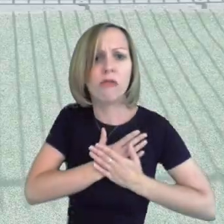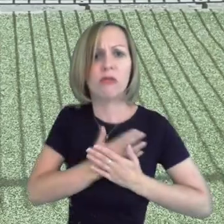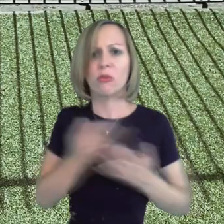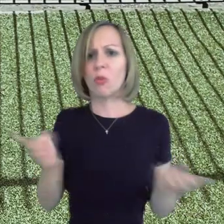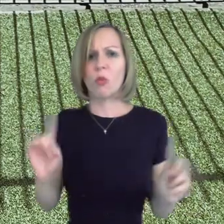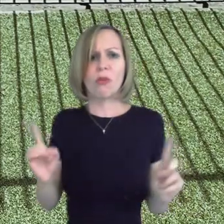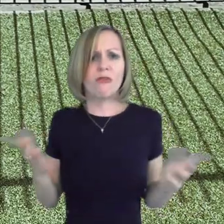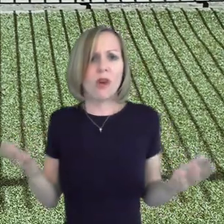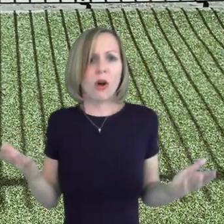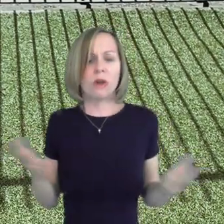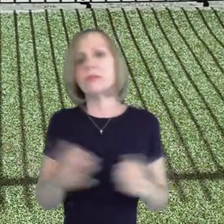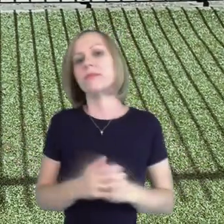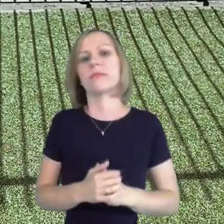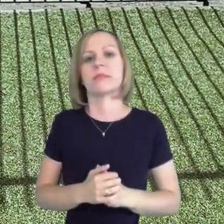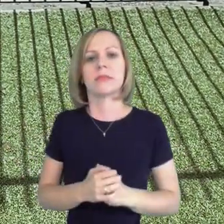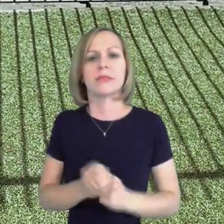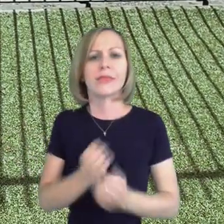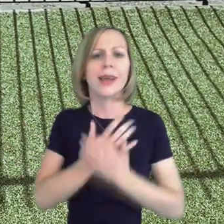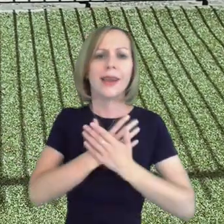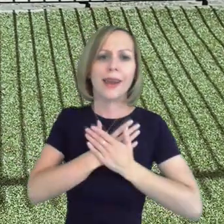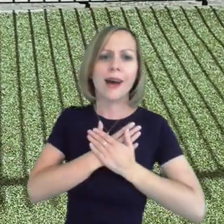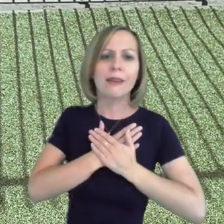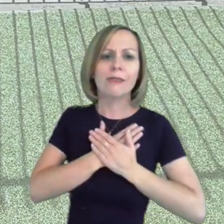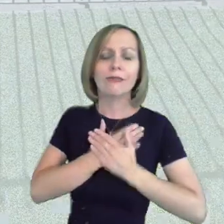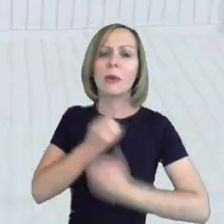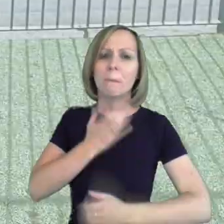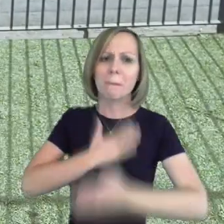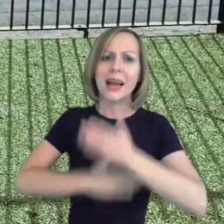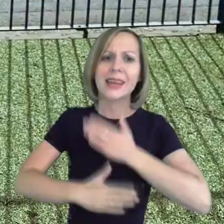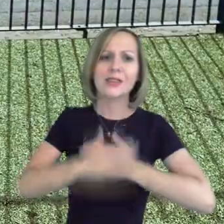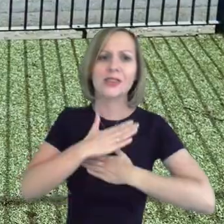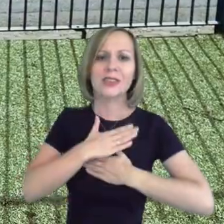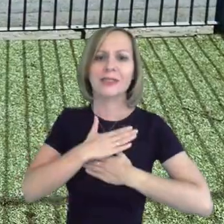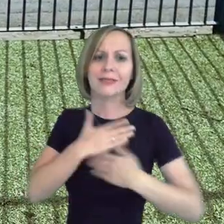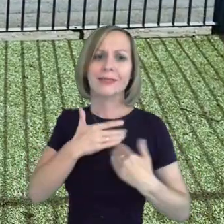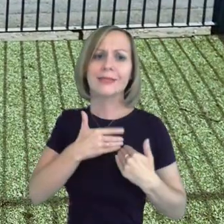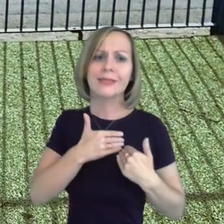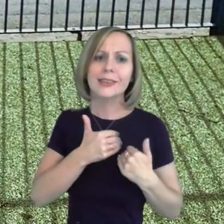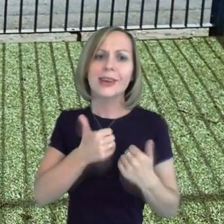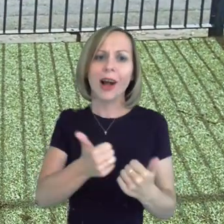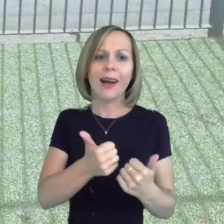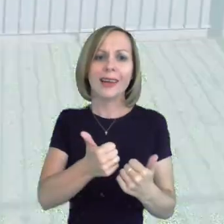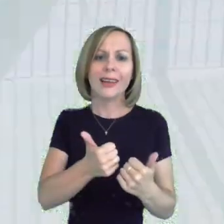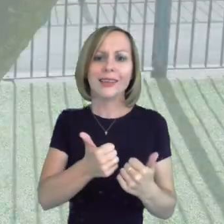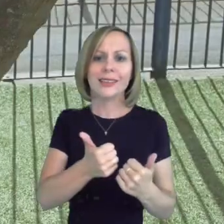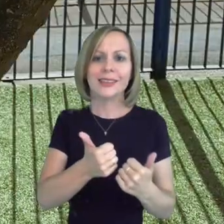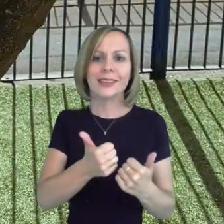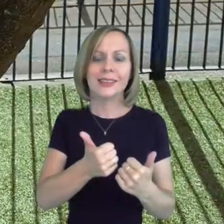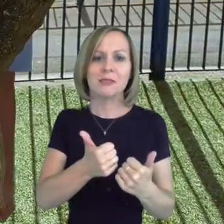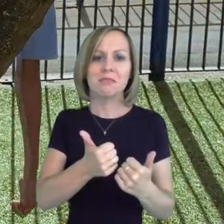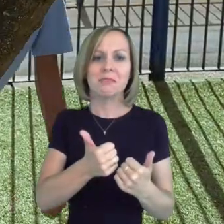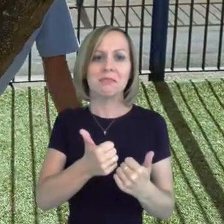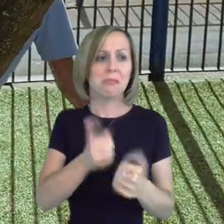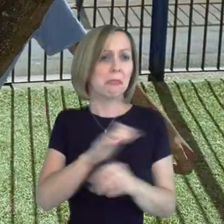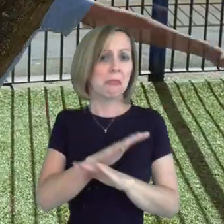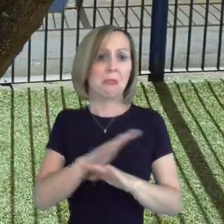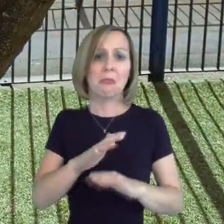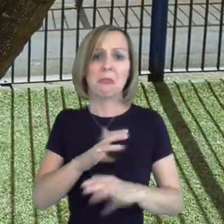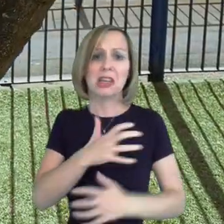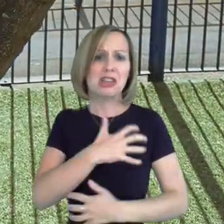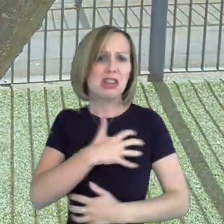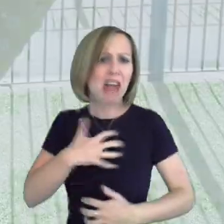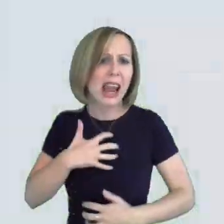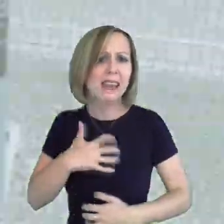good. Love is patient. Love is kind. Love is not